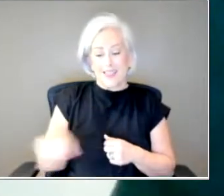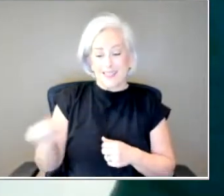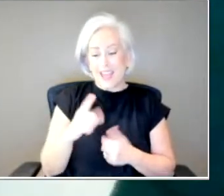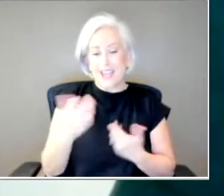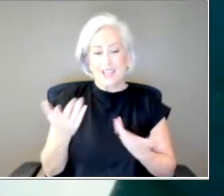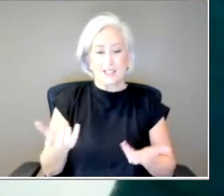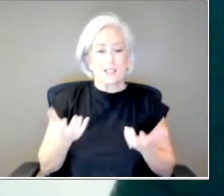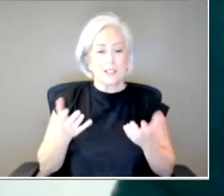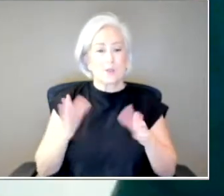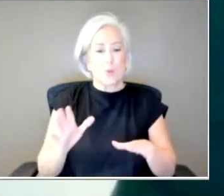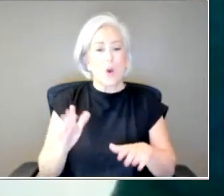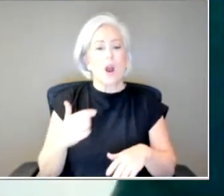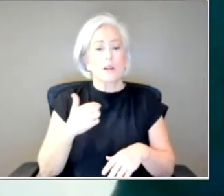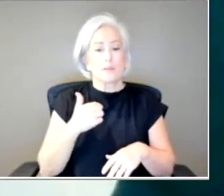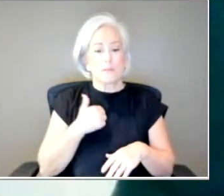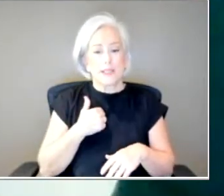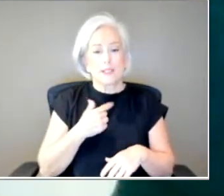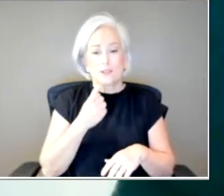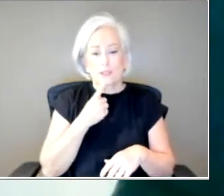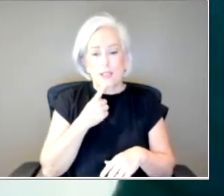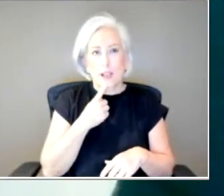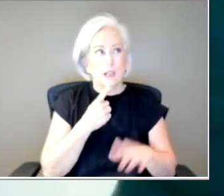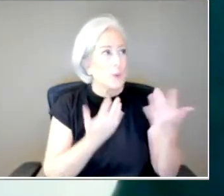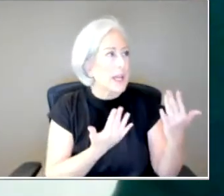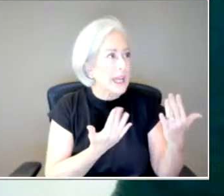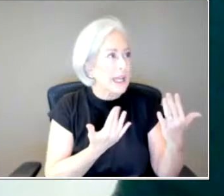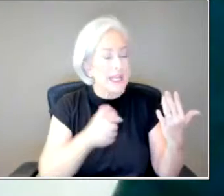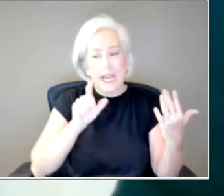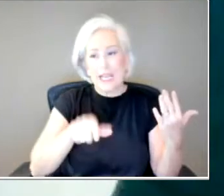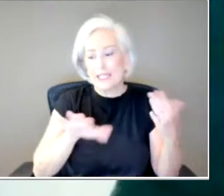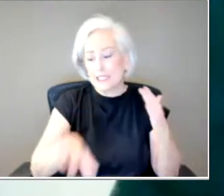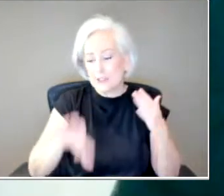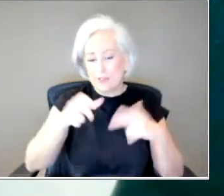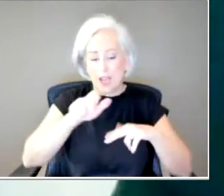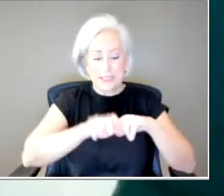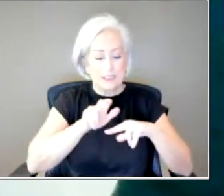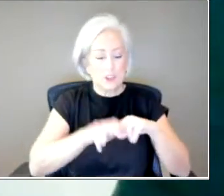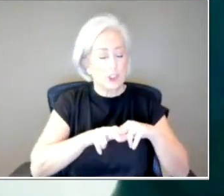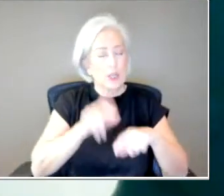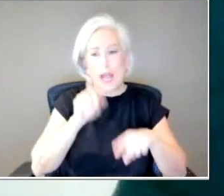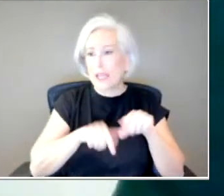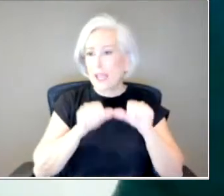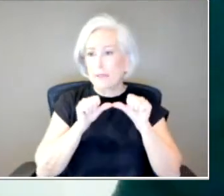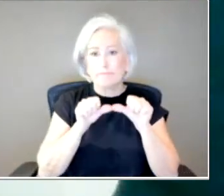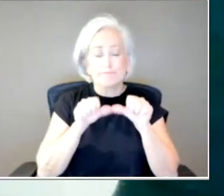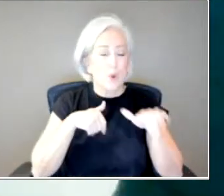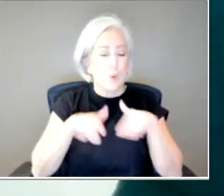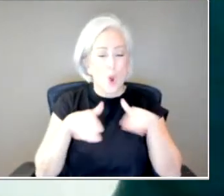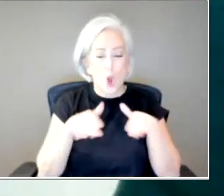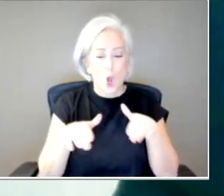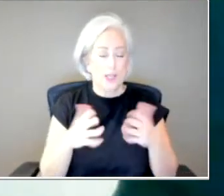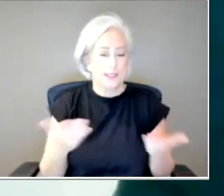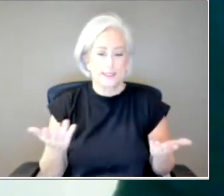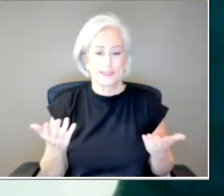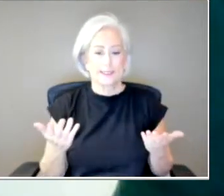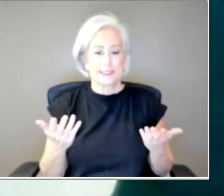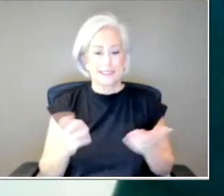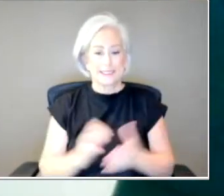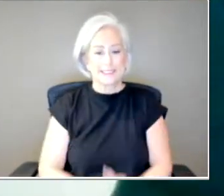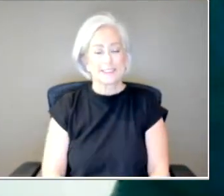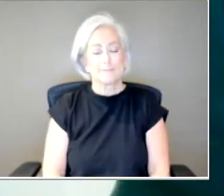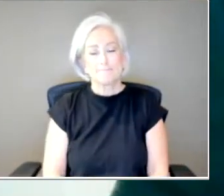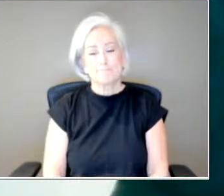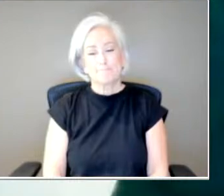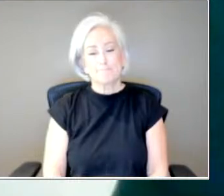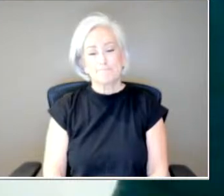have me, saying, I've got to find a chair. I can't go any further. It just wasn't, I